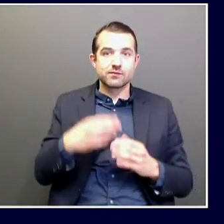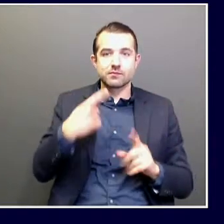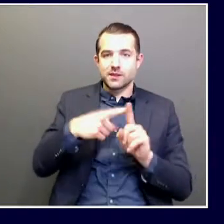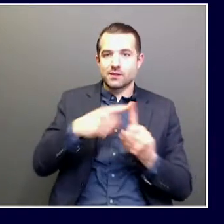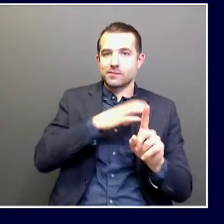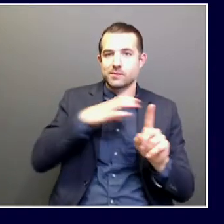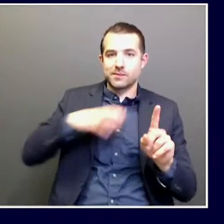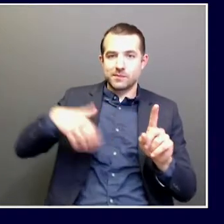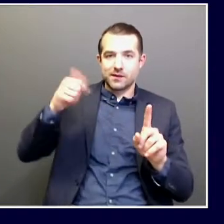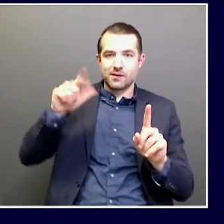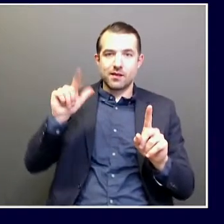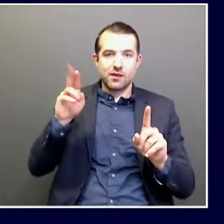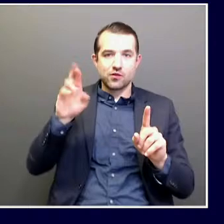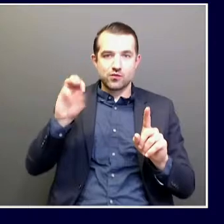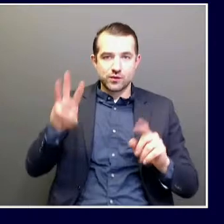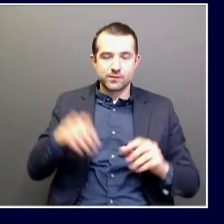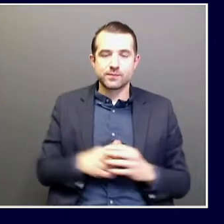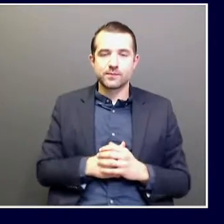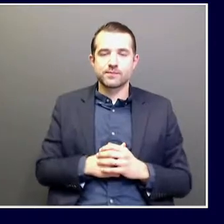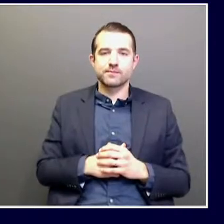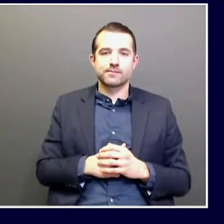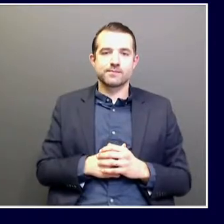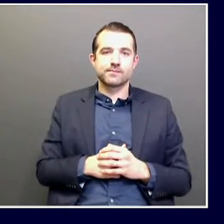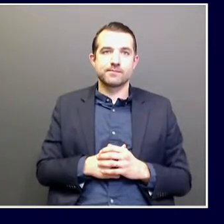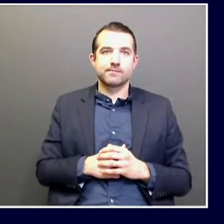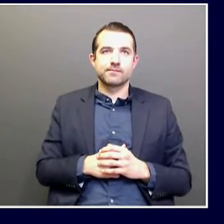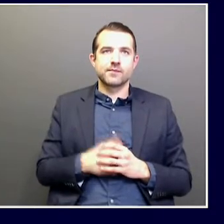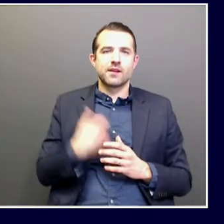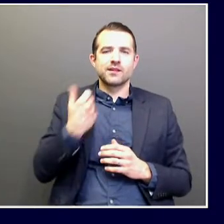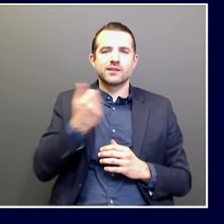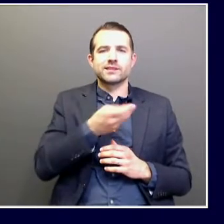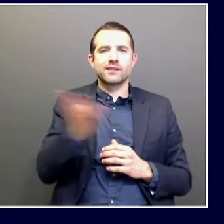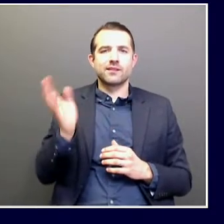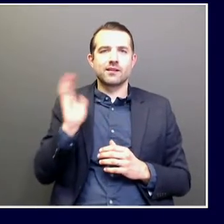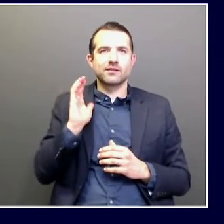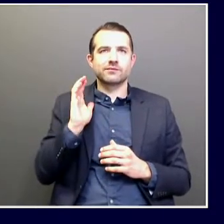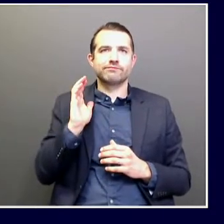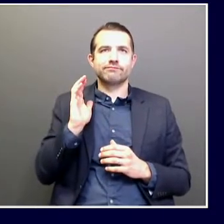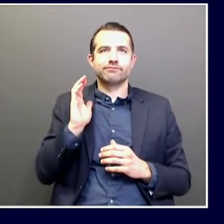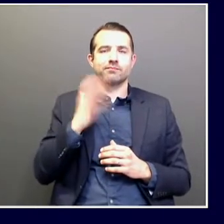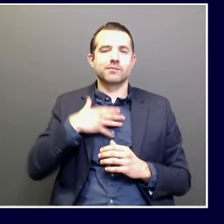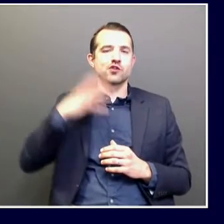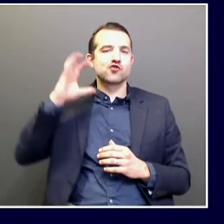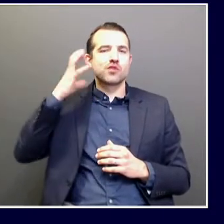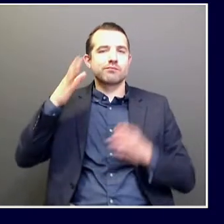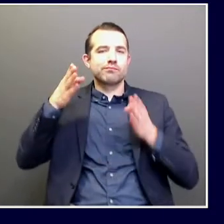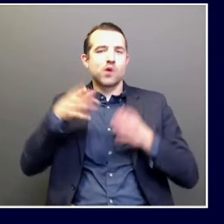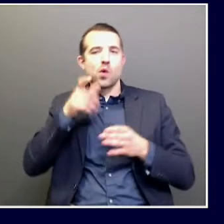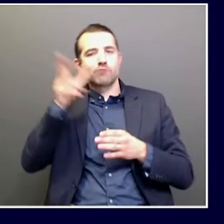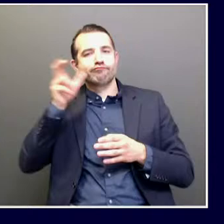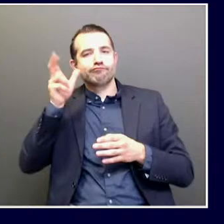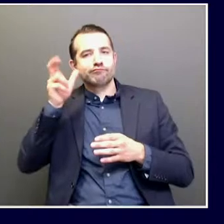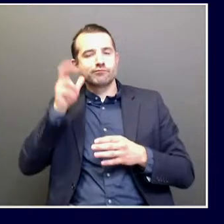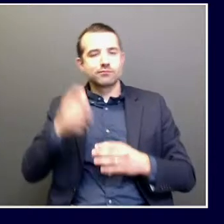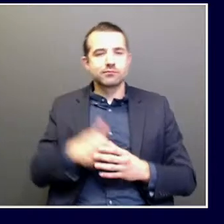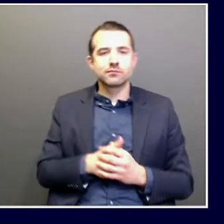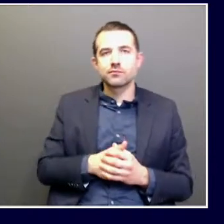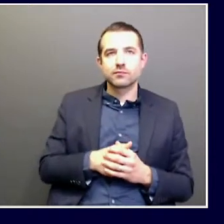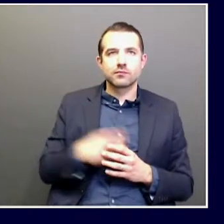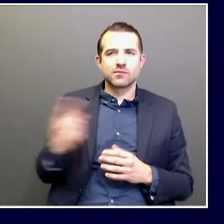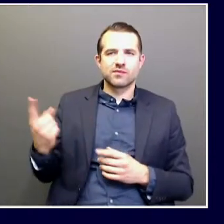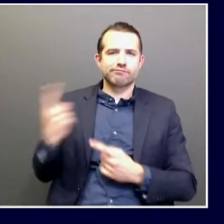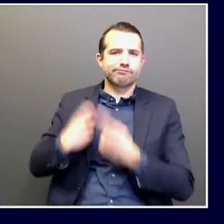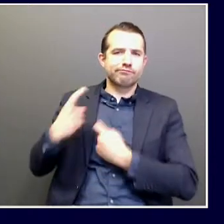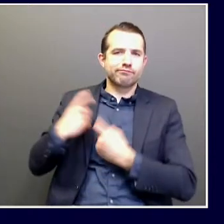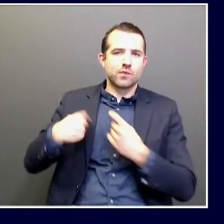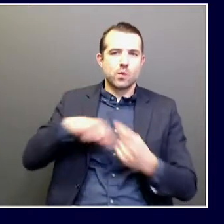today from listeners. One who recently tested positive, is symptomatic, and is trying to determine when